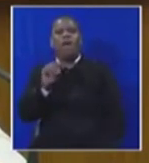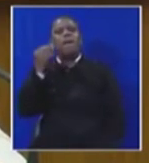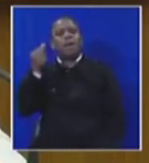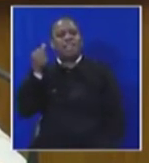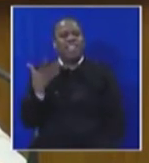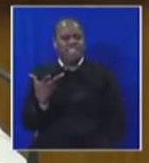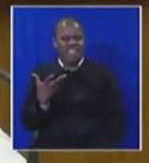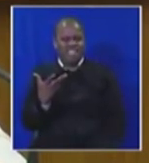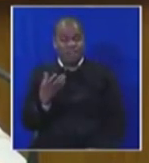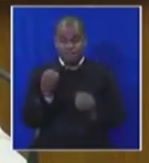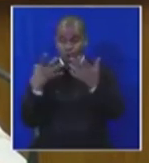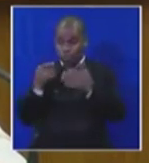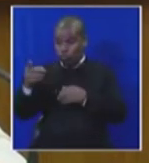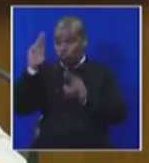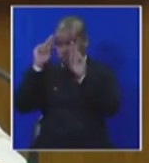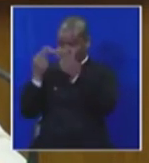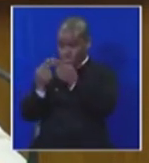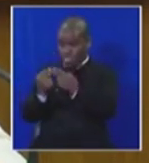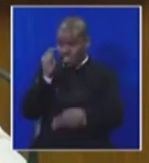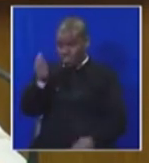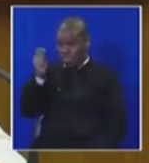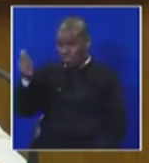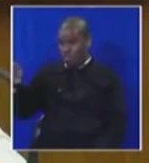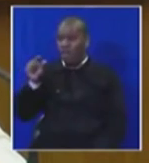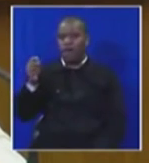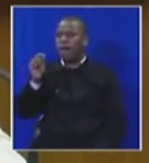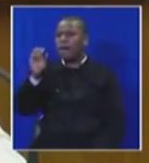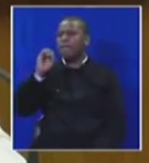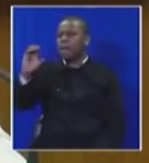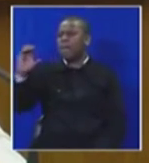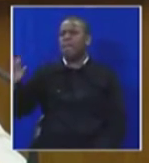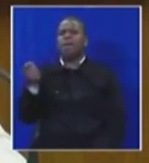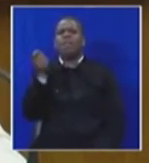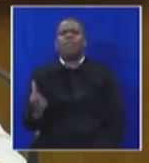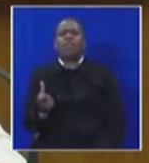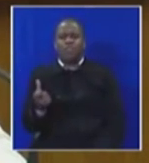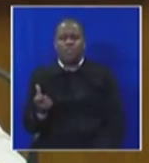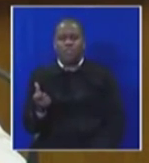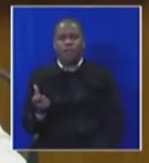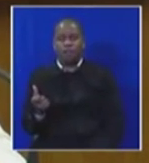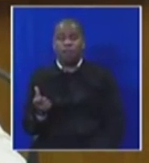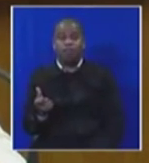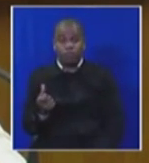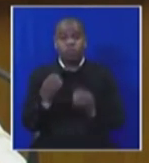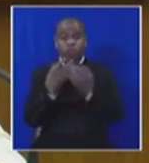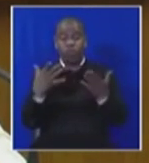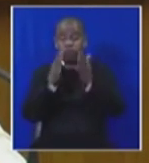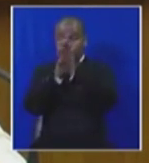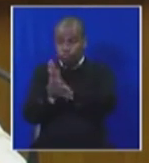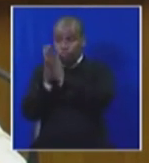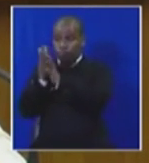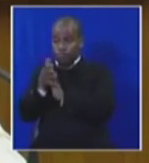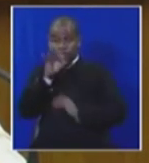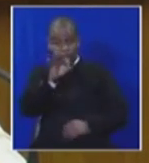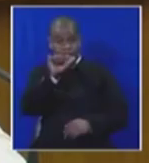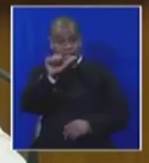been underfunded is one of post-apartheid South Africa's greatest tragedies. A greater tragedy is how